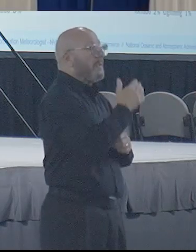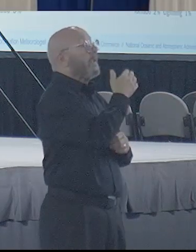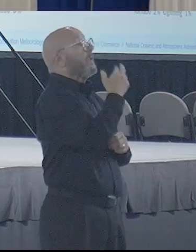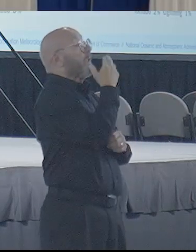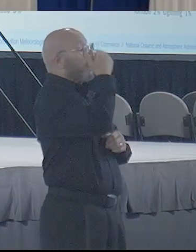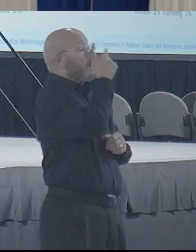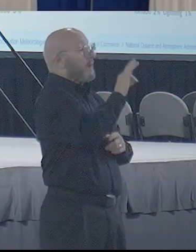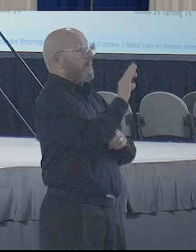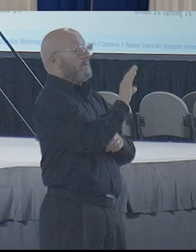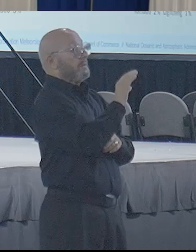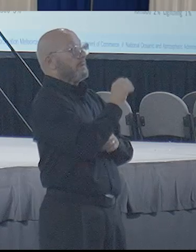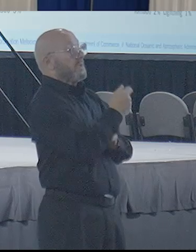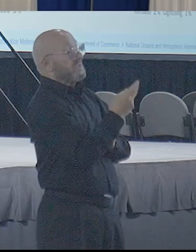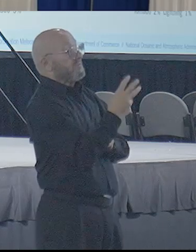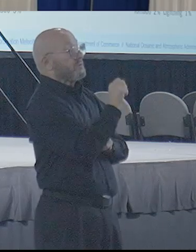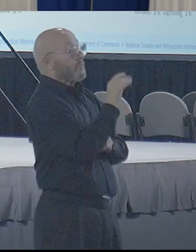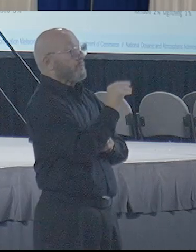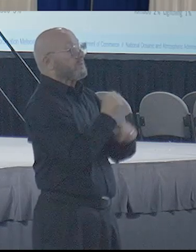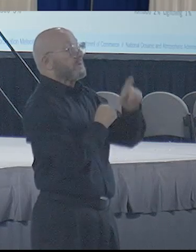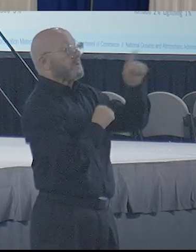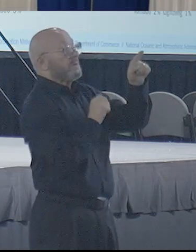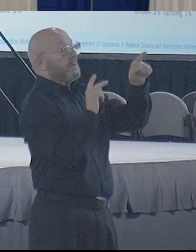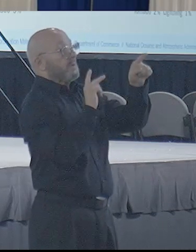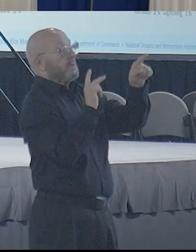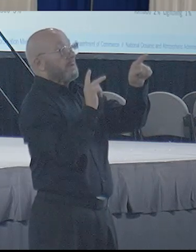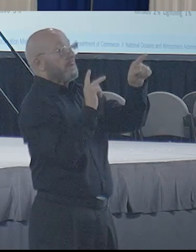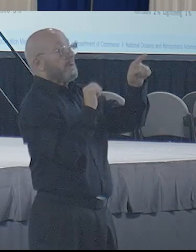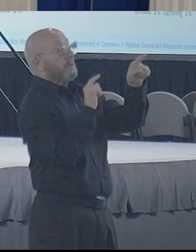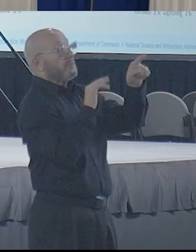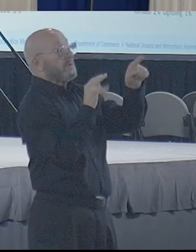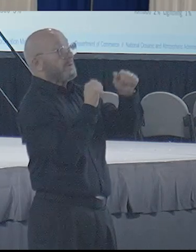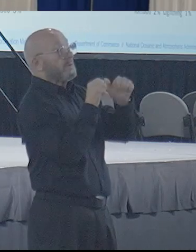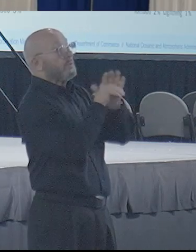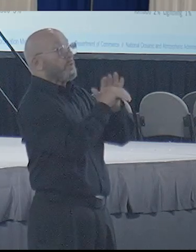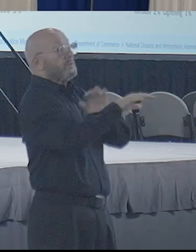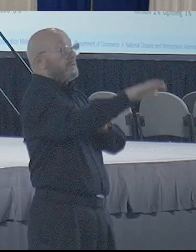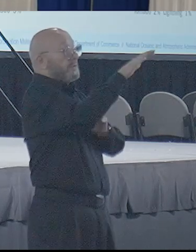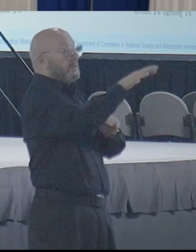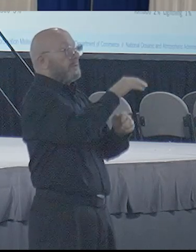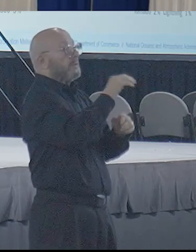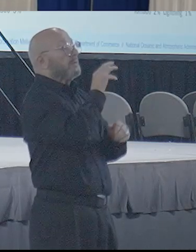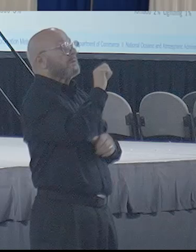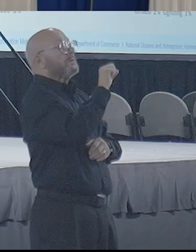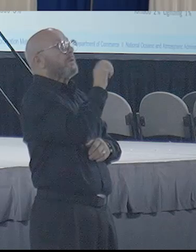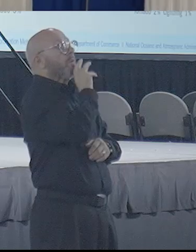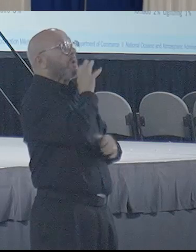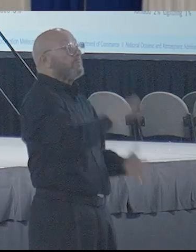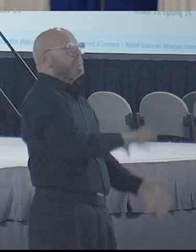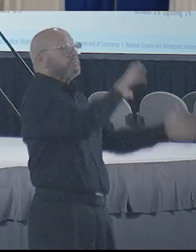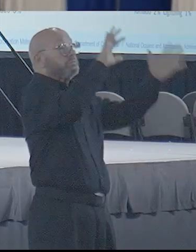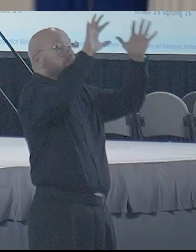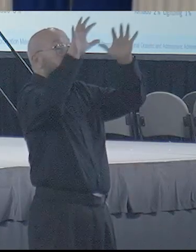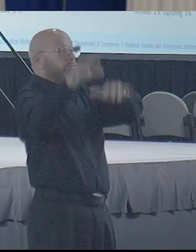storms. So Katrina caused a lot of storm surge deaths in 2000 and in the mid-2000s there, and so that's why the